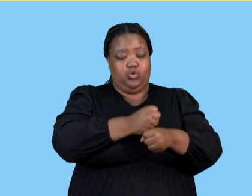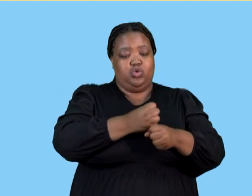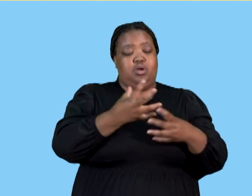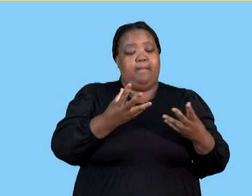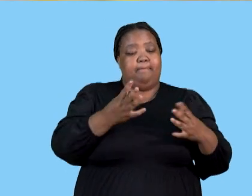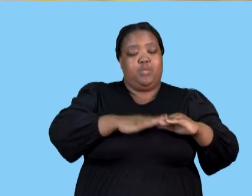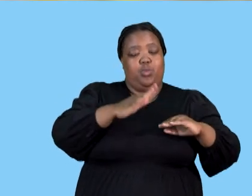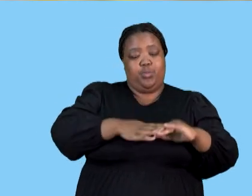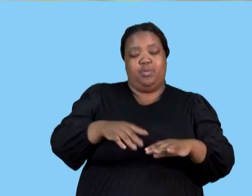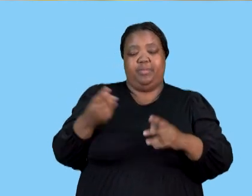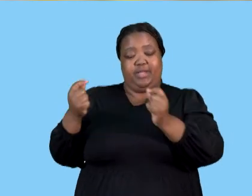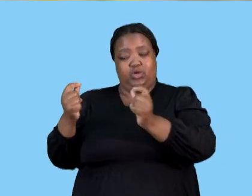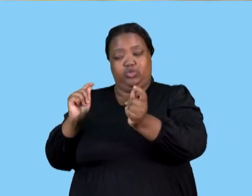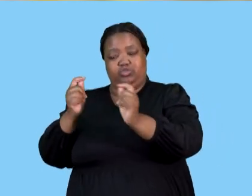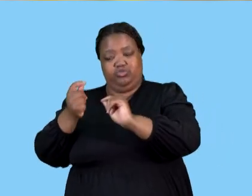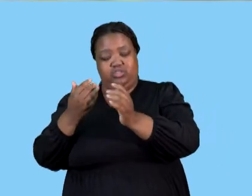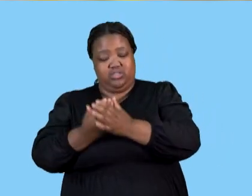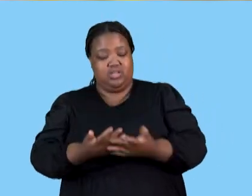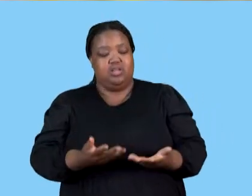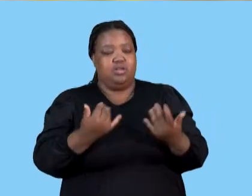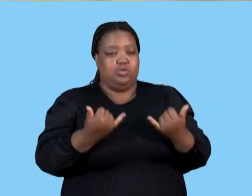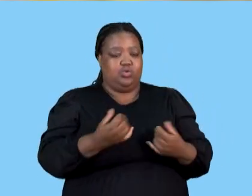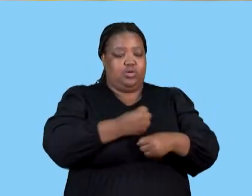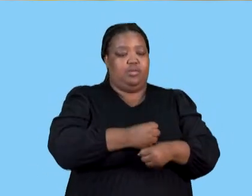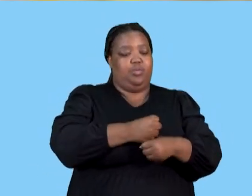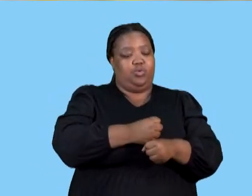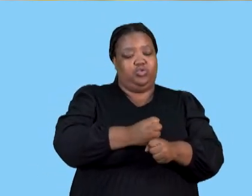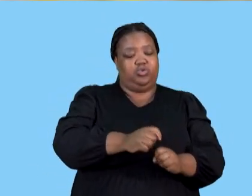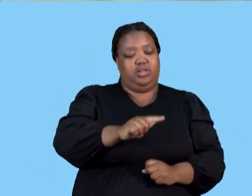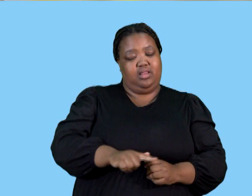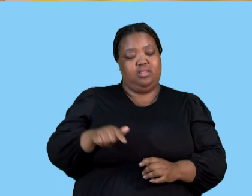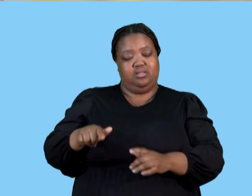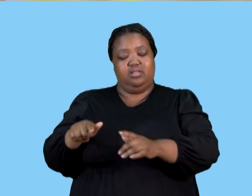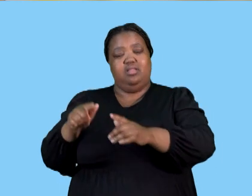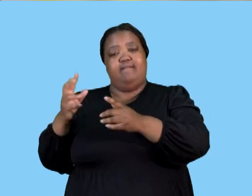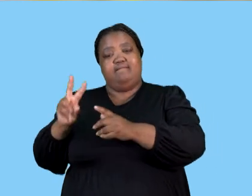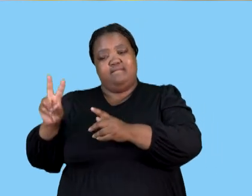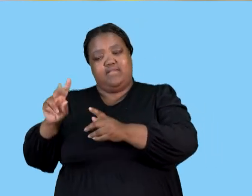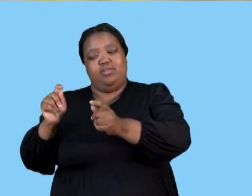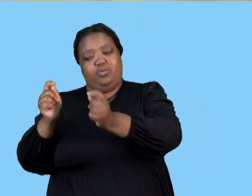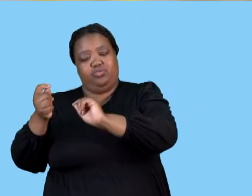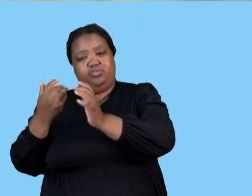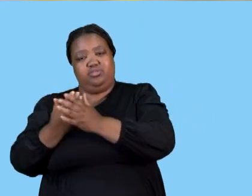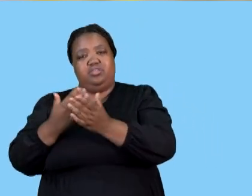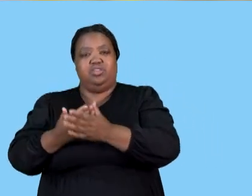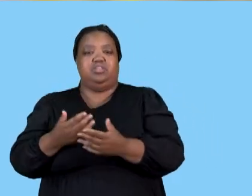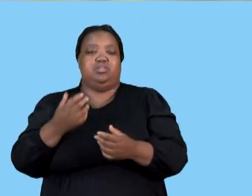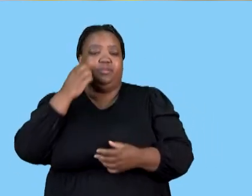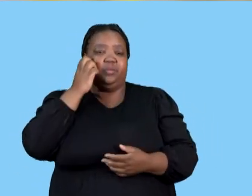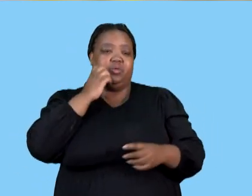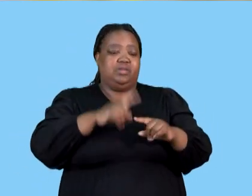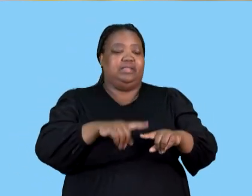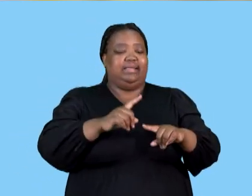more, this cost will also change. If we produce less, this cost will also change. So they change, they vary,